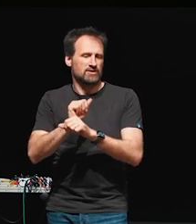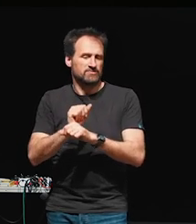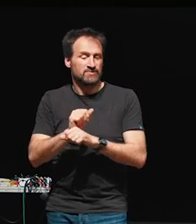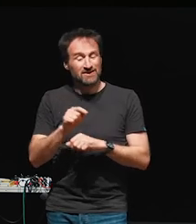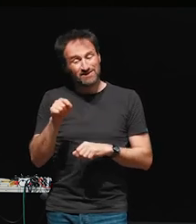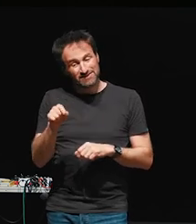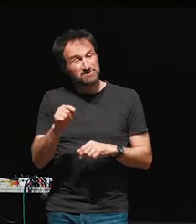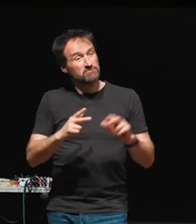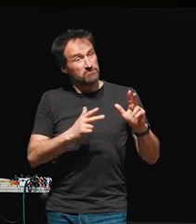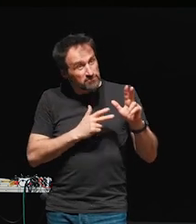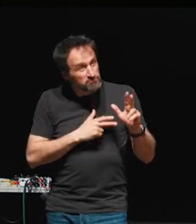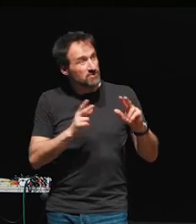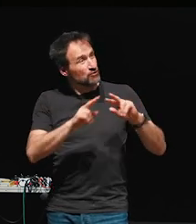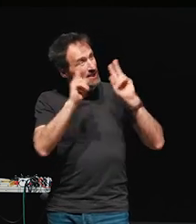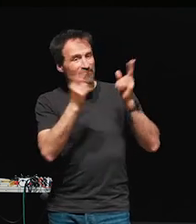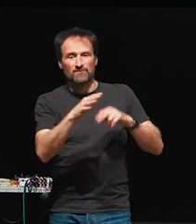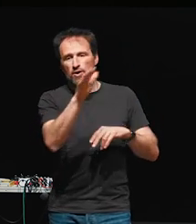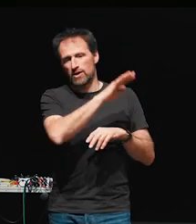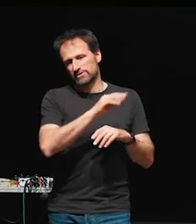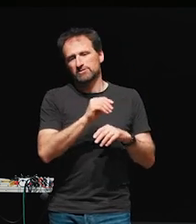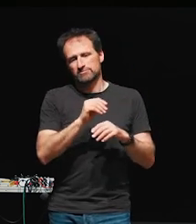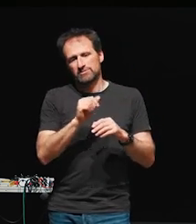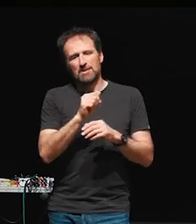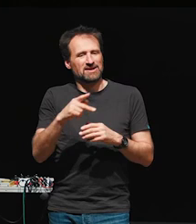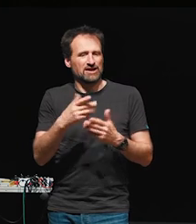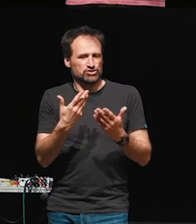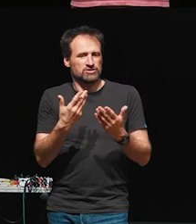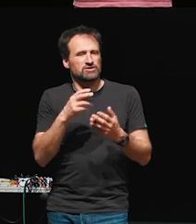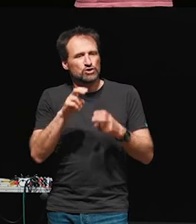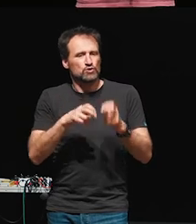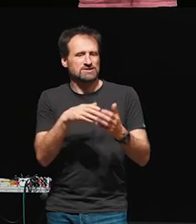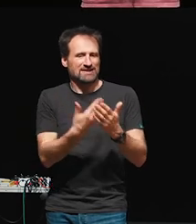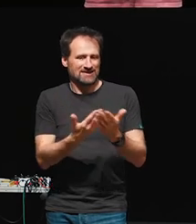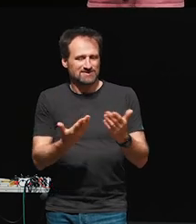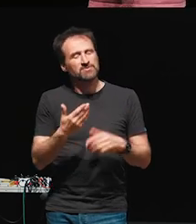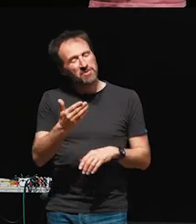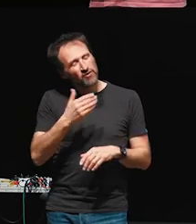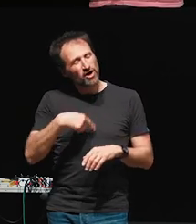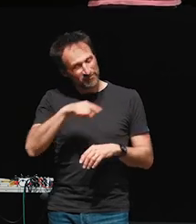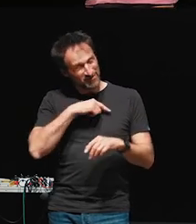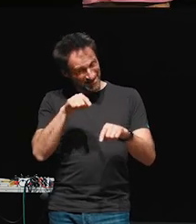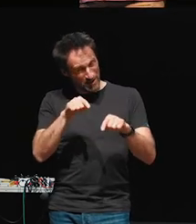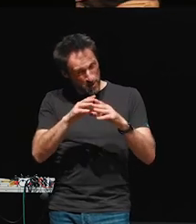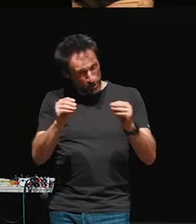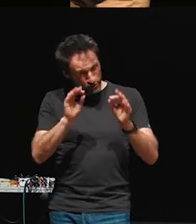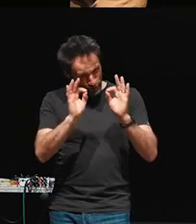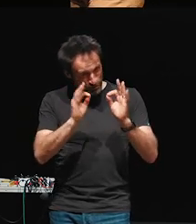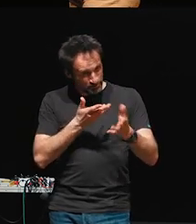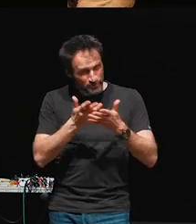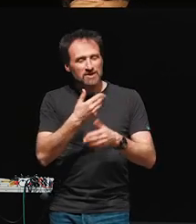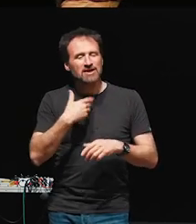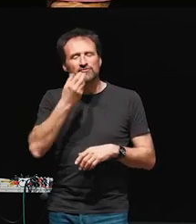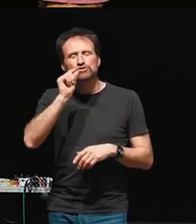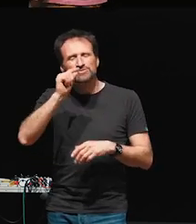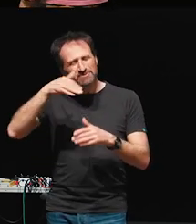talked about so far. And before getting into talking about testing, we're going to detour a little further and talk about some more complicated things that you can do